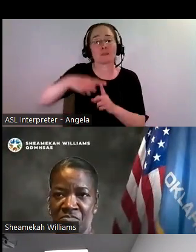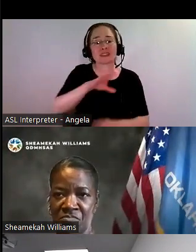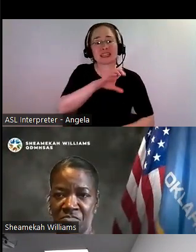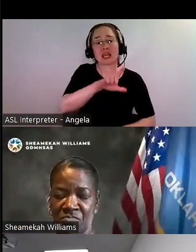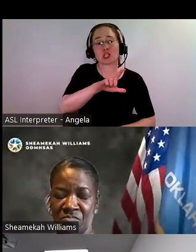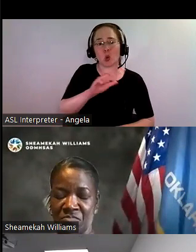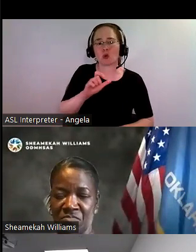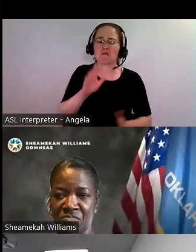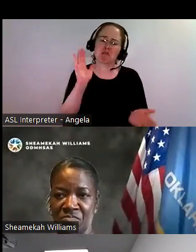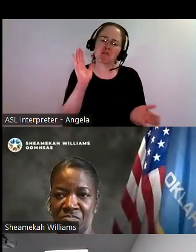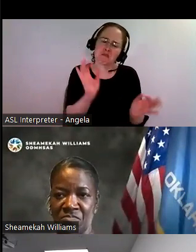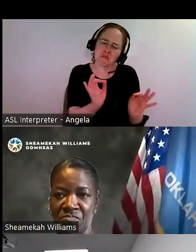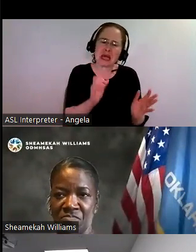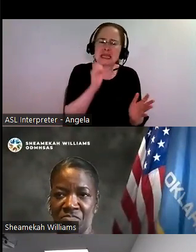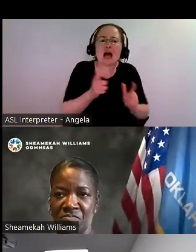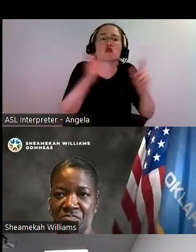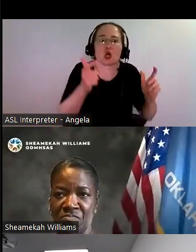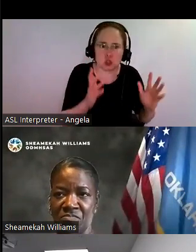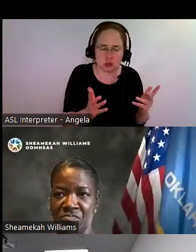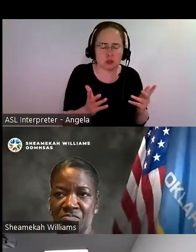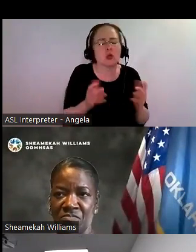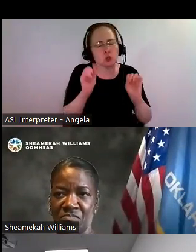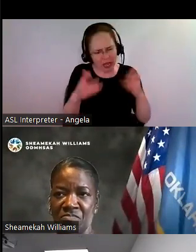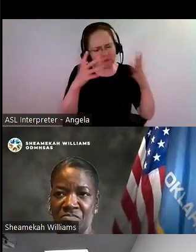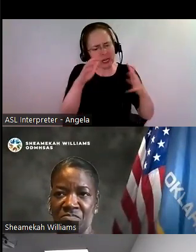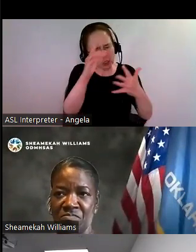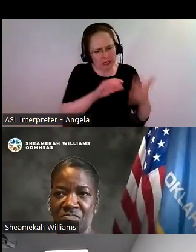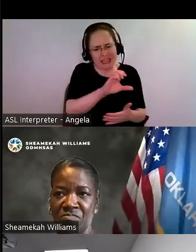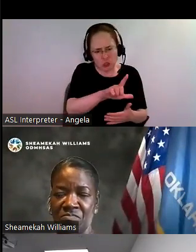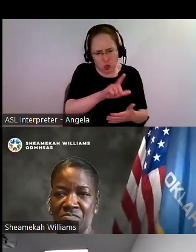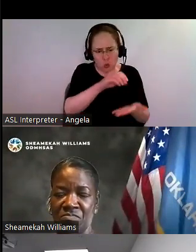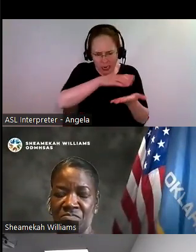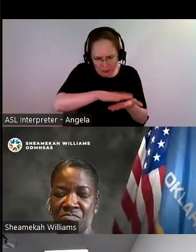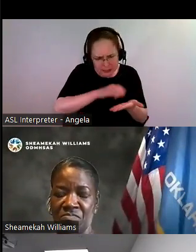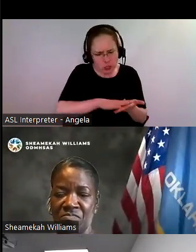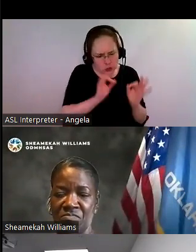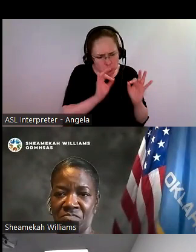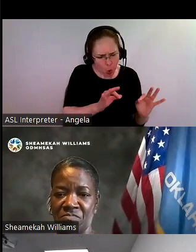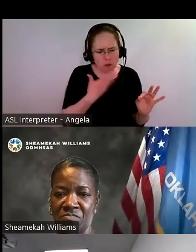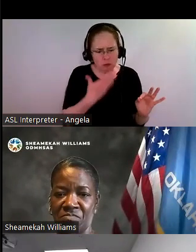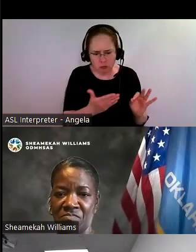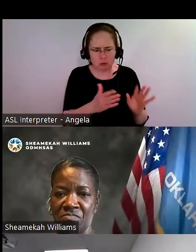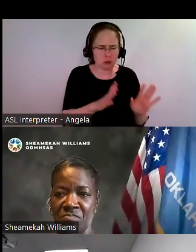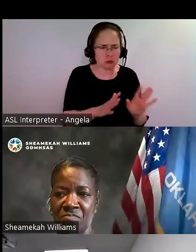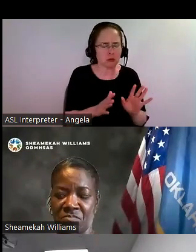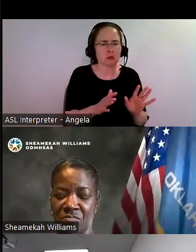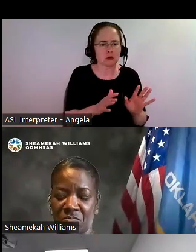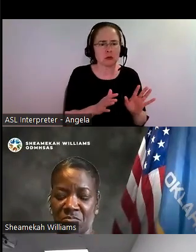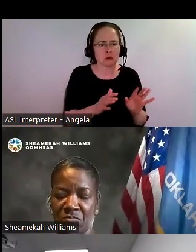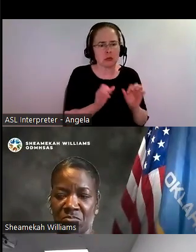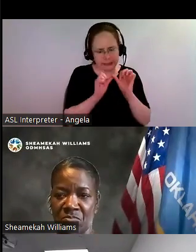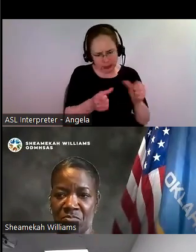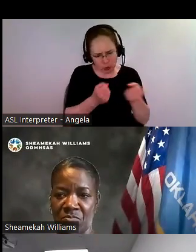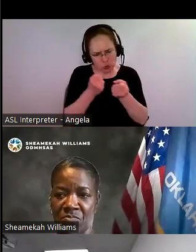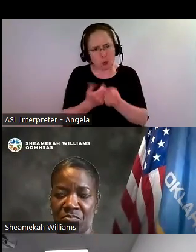so large that you can actually get things done with them, and your documentation is good, and your continued